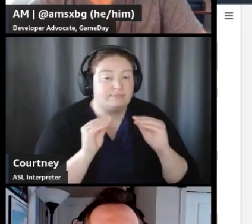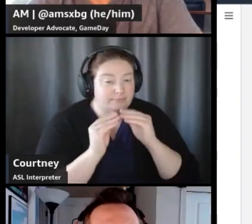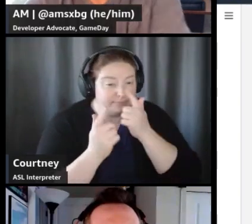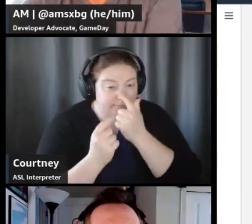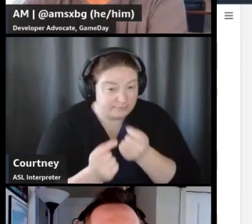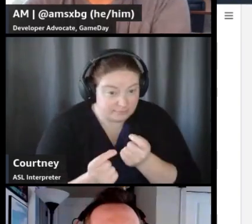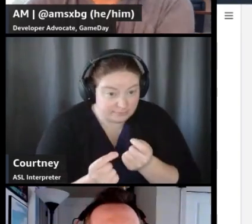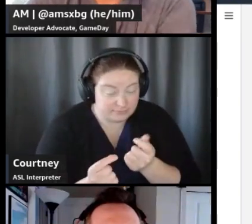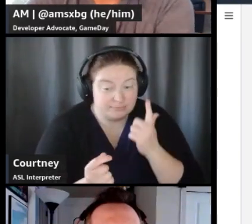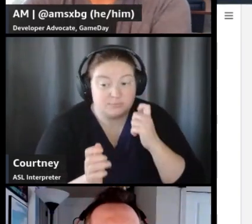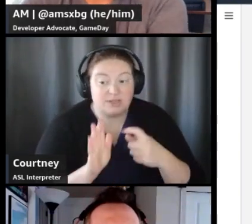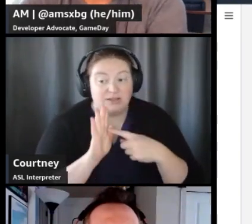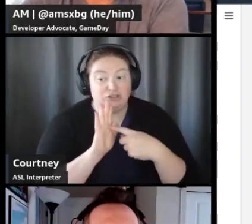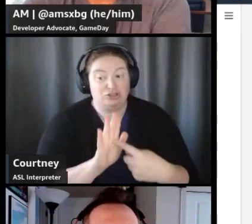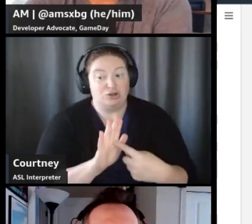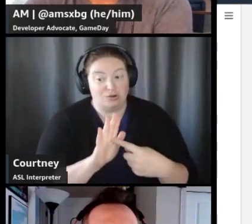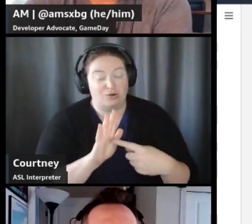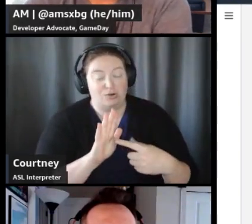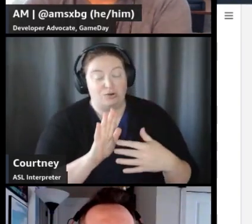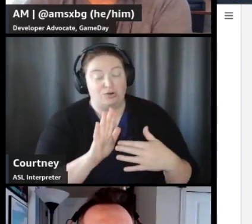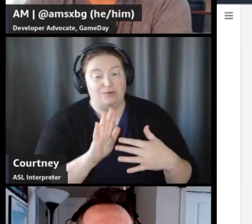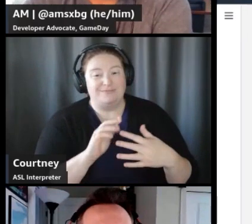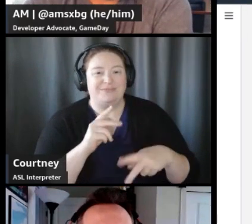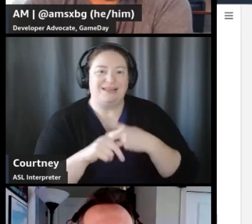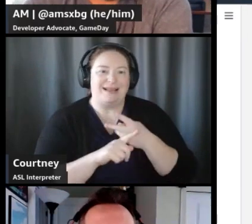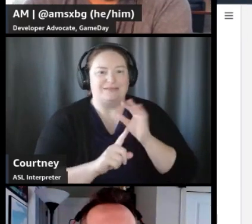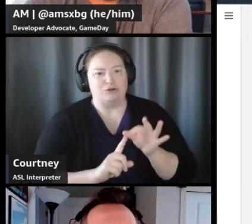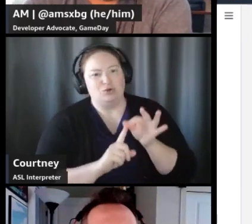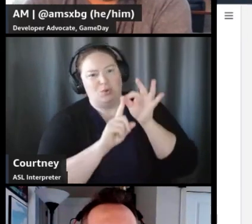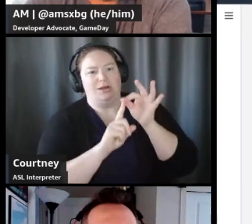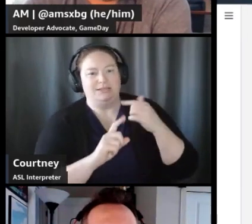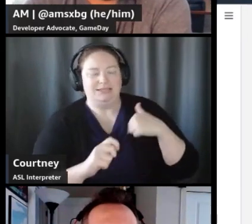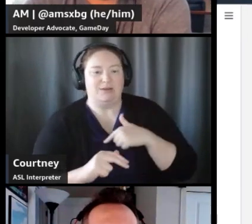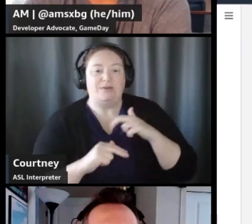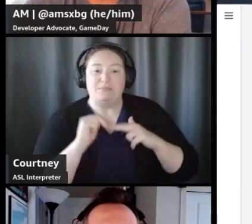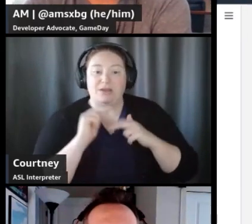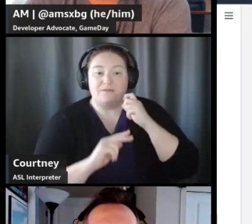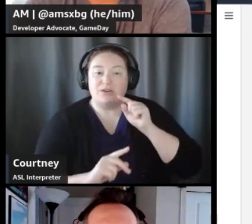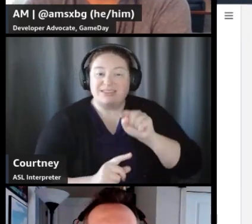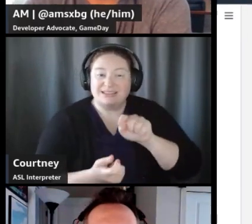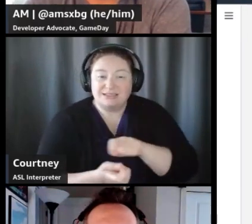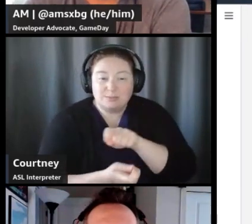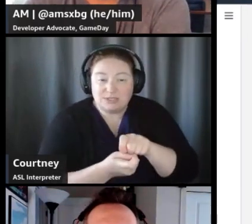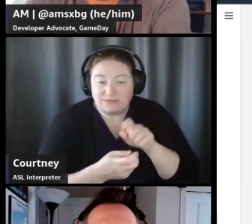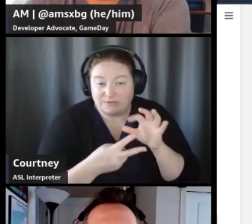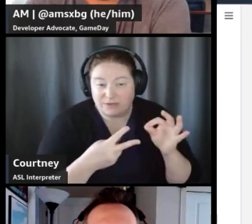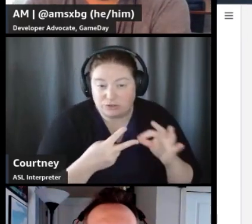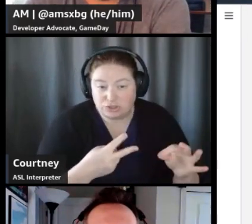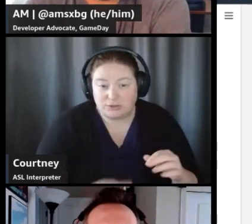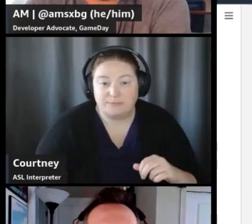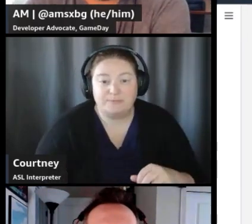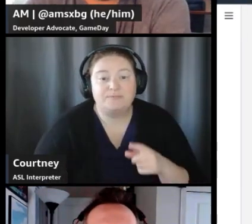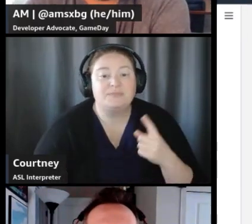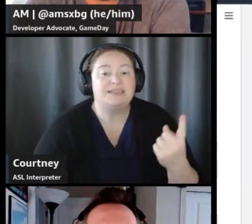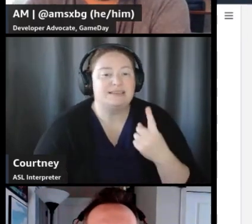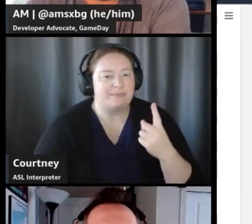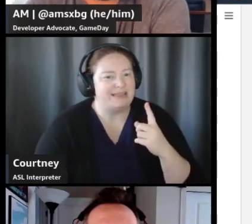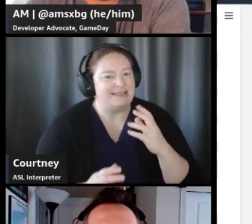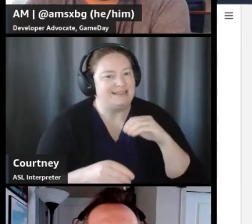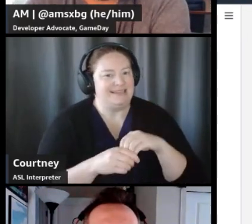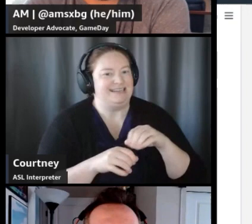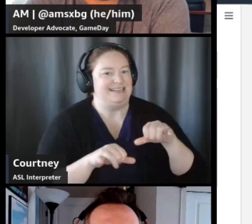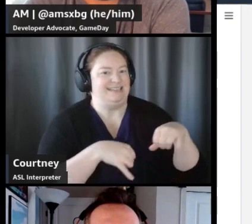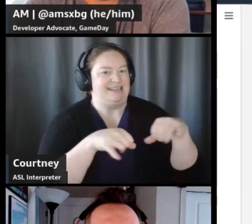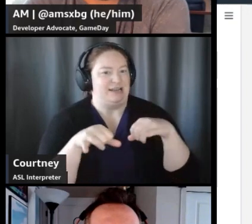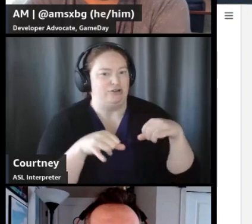probably show the kind of nuances that we have built into this particular feature would be something that is visible in the standard create. So if we